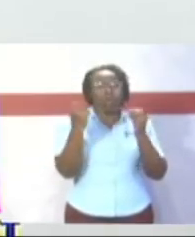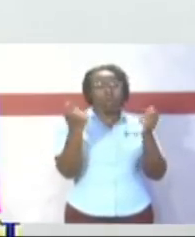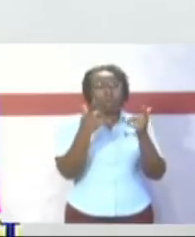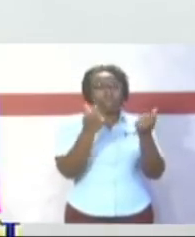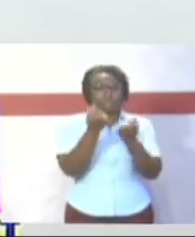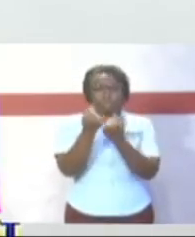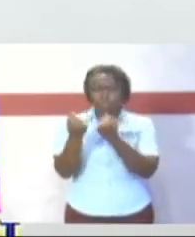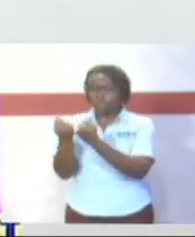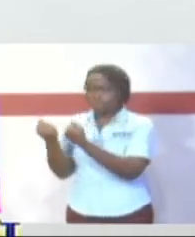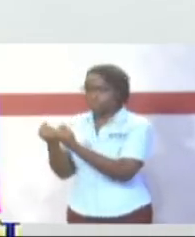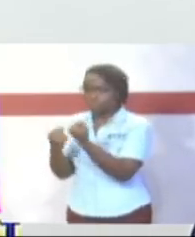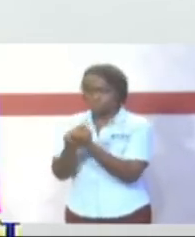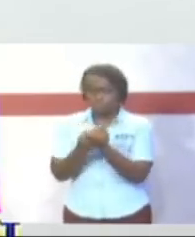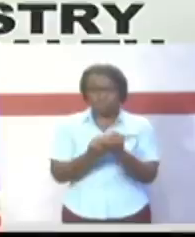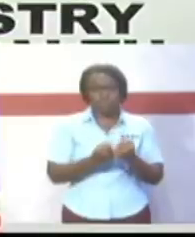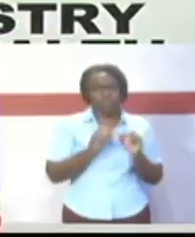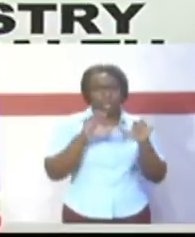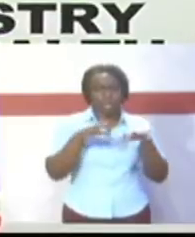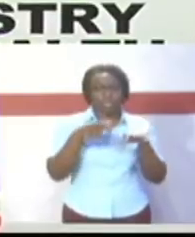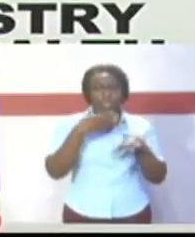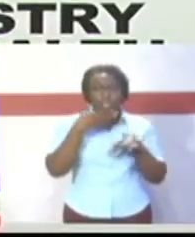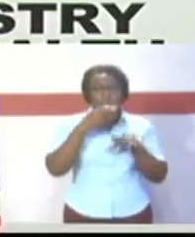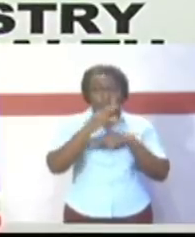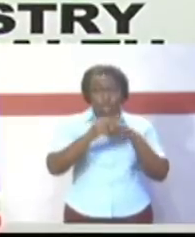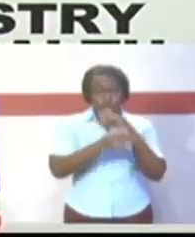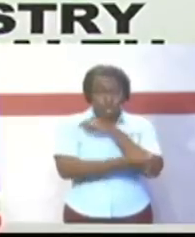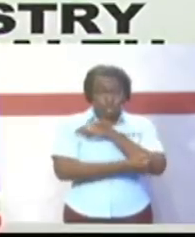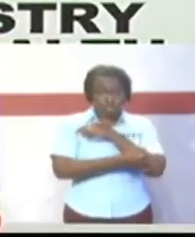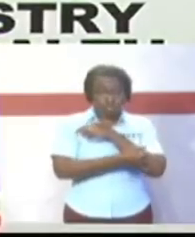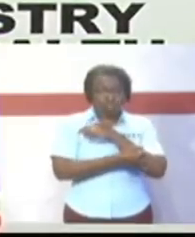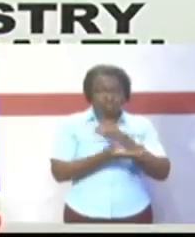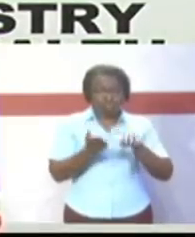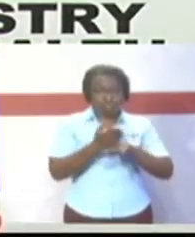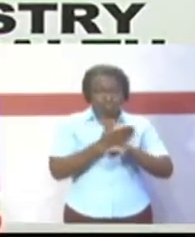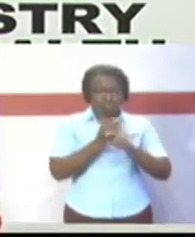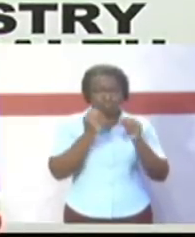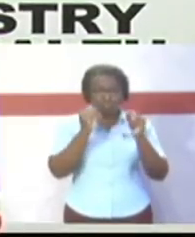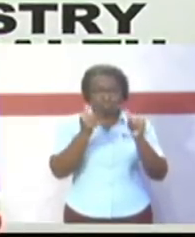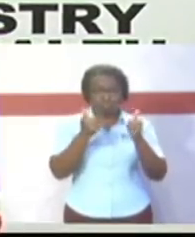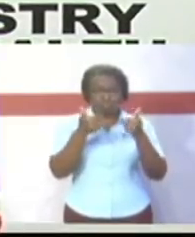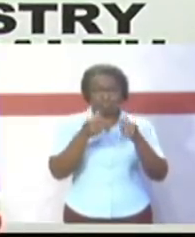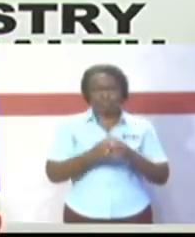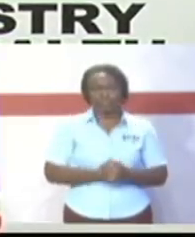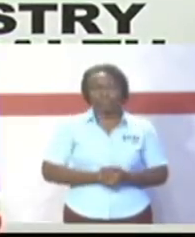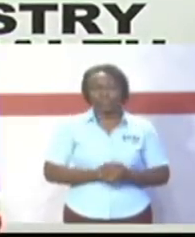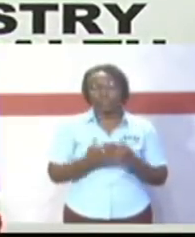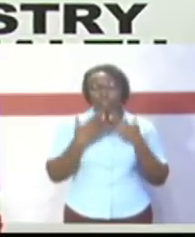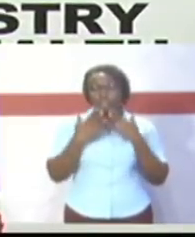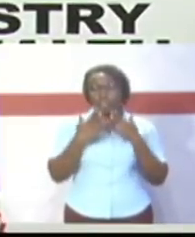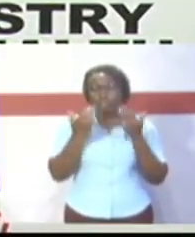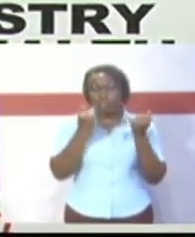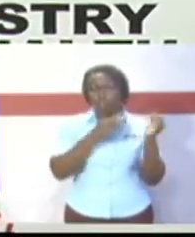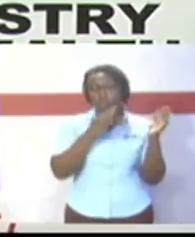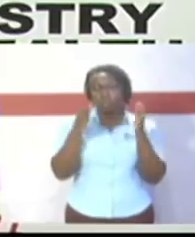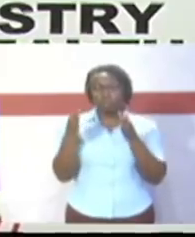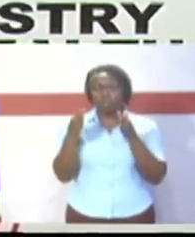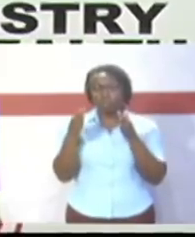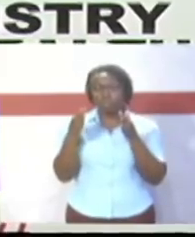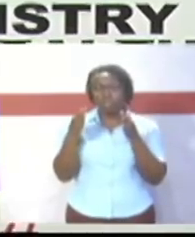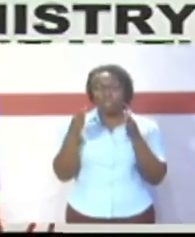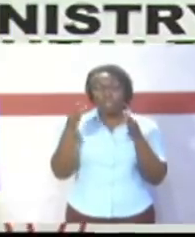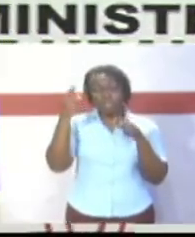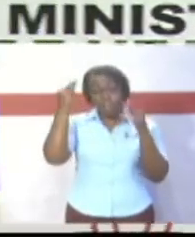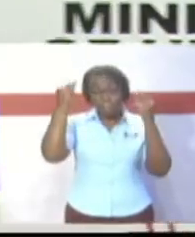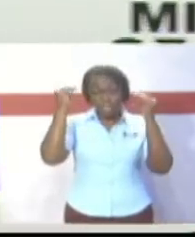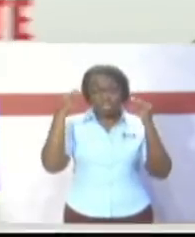speedy recovery. Thank you. And thank you very much, Ms. Lewis. I now hand you over to the Honorable Minister of Health. Thank you and good